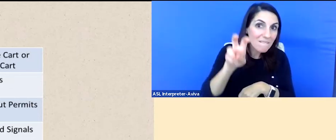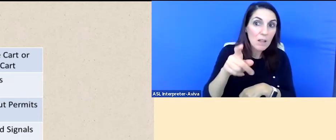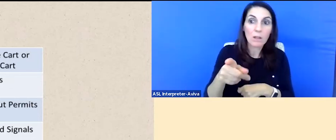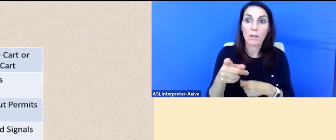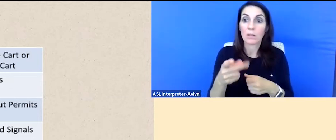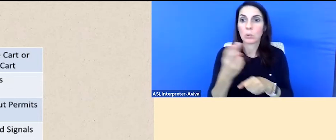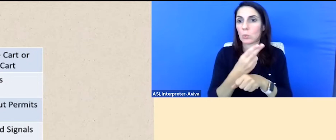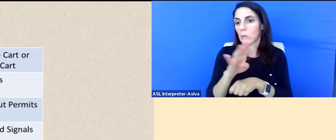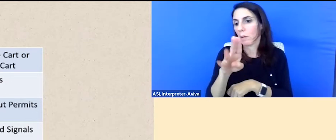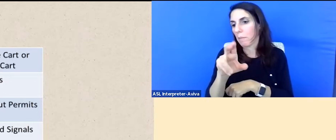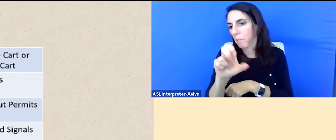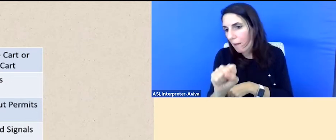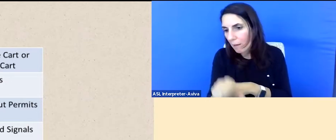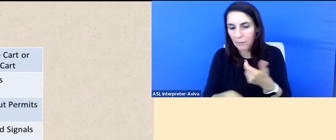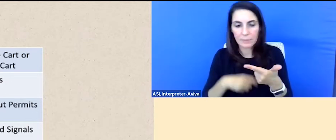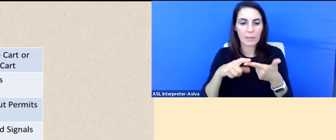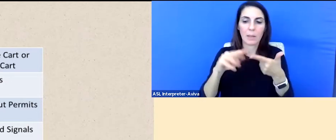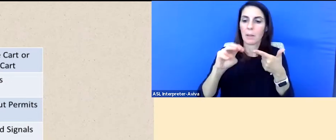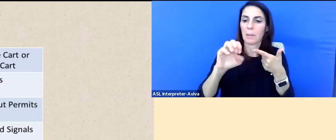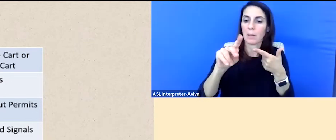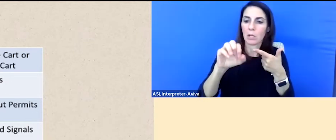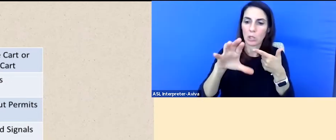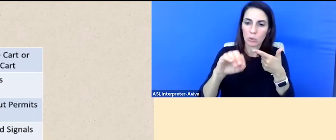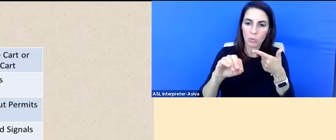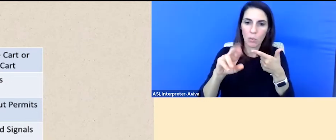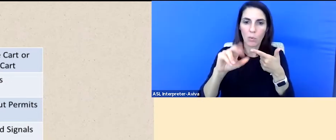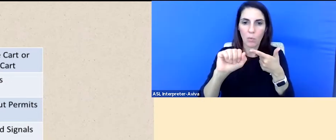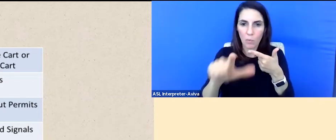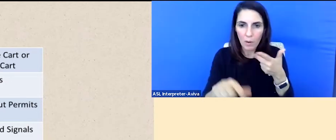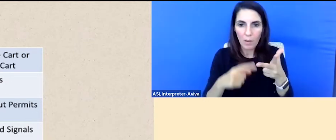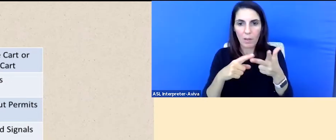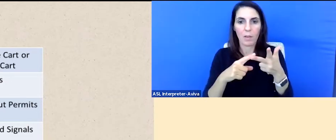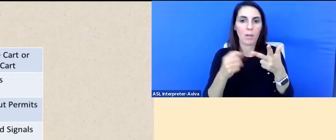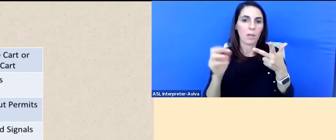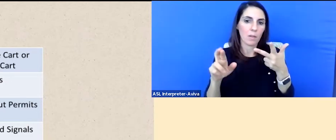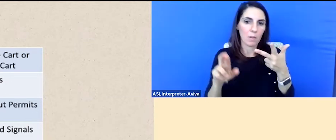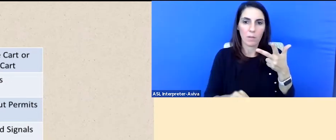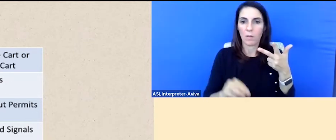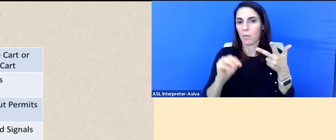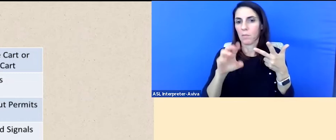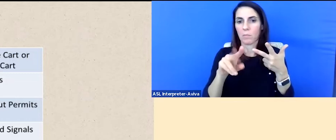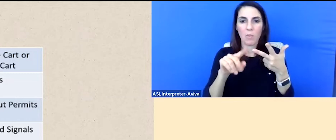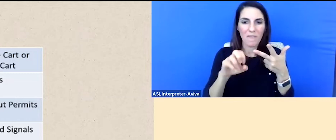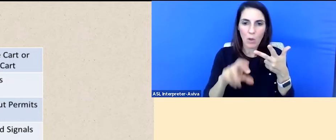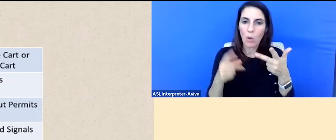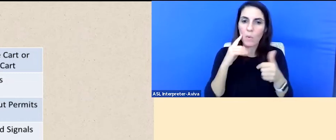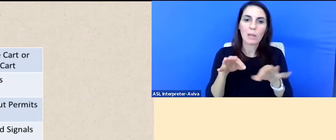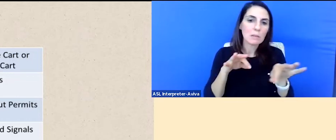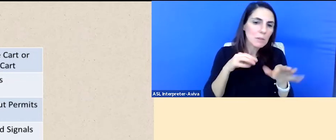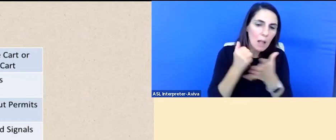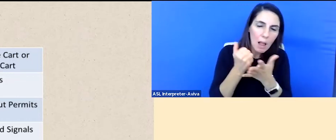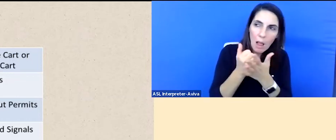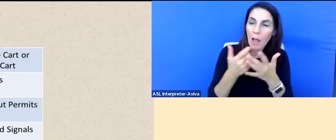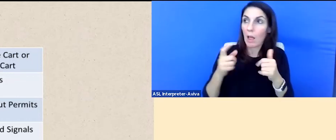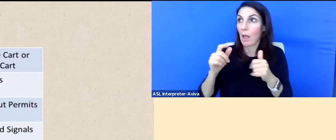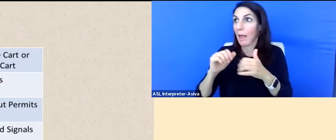our buses, the Metro Rail, the Metro Mover, we can assist you with time points, when to go, how